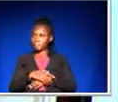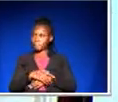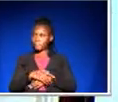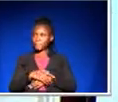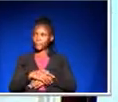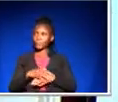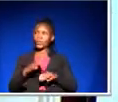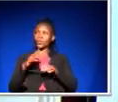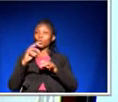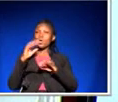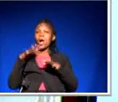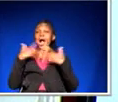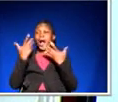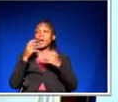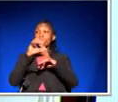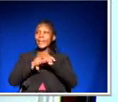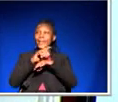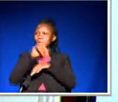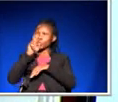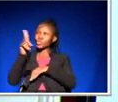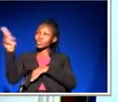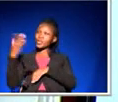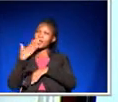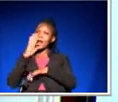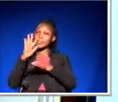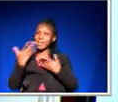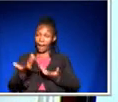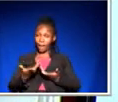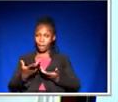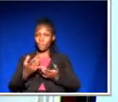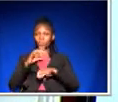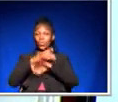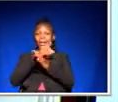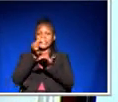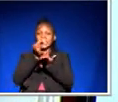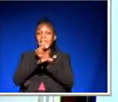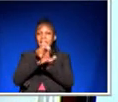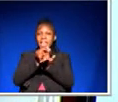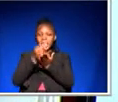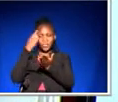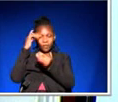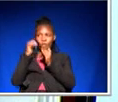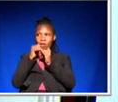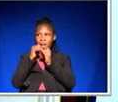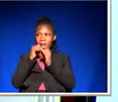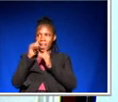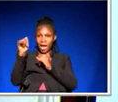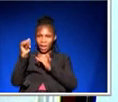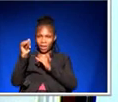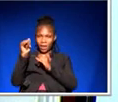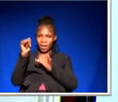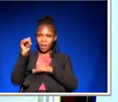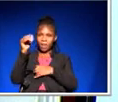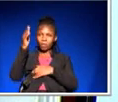So how do you work out this question? We want to get the gradient of a line passing